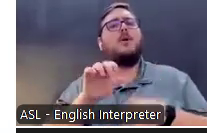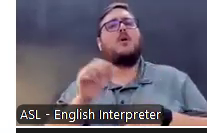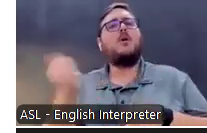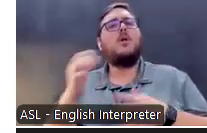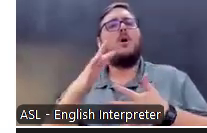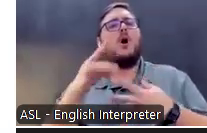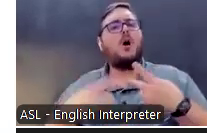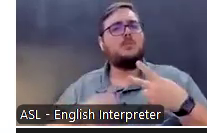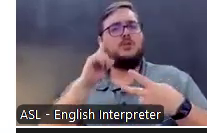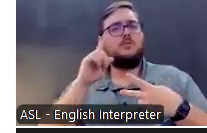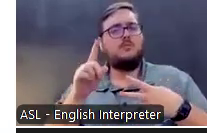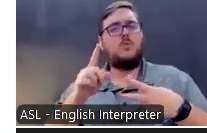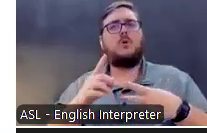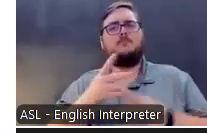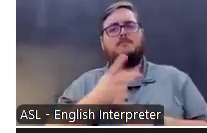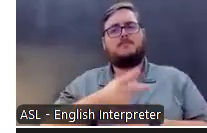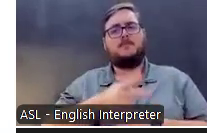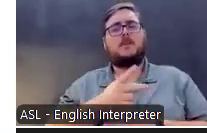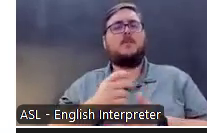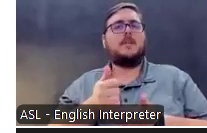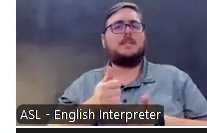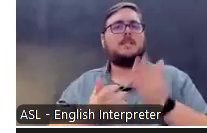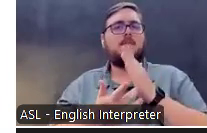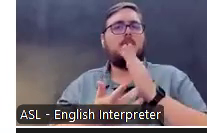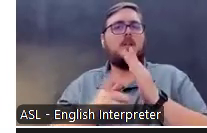need? Next slide.